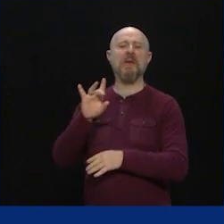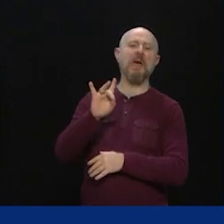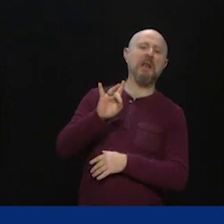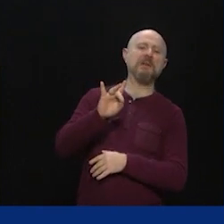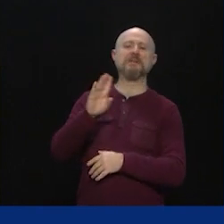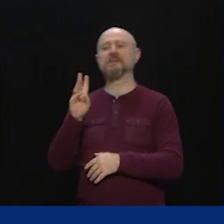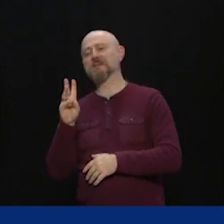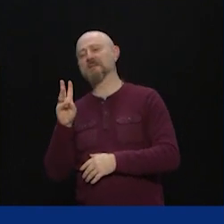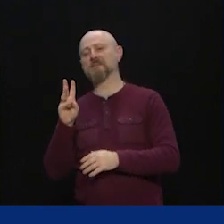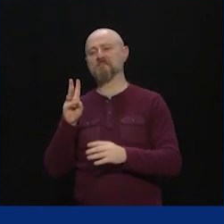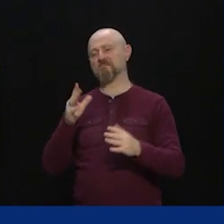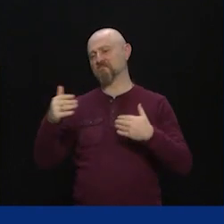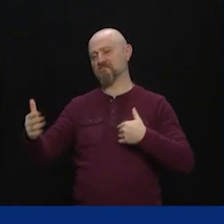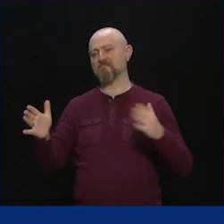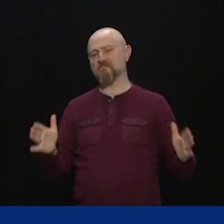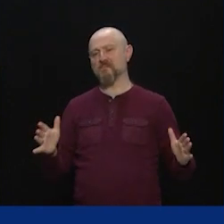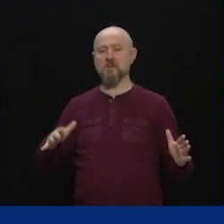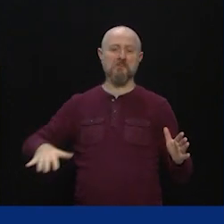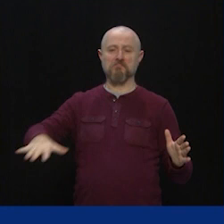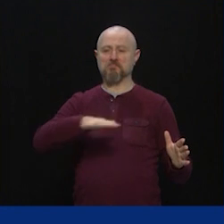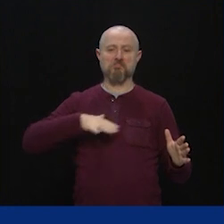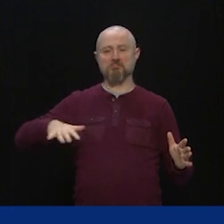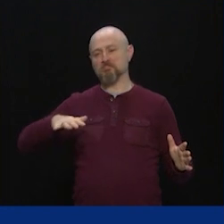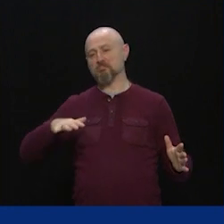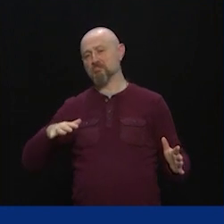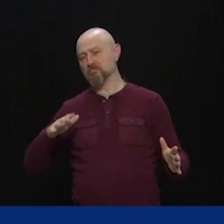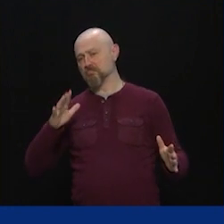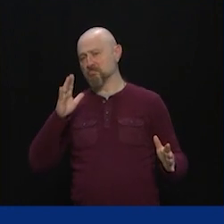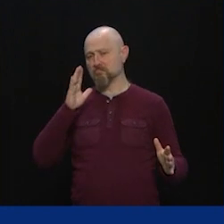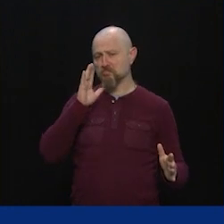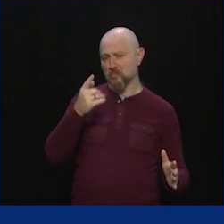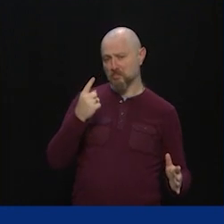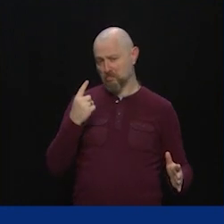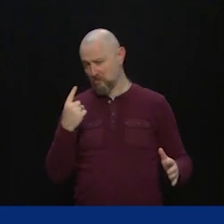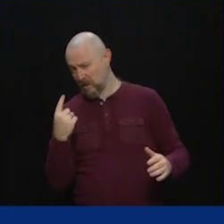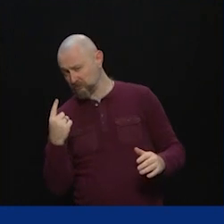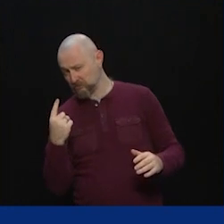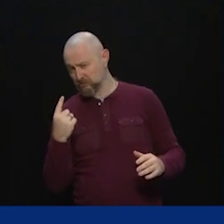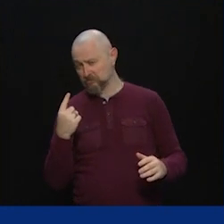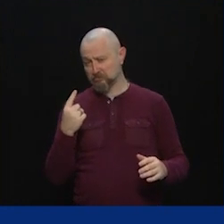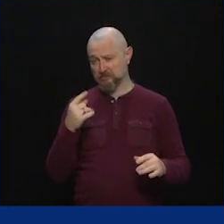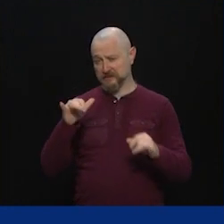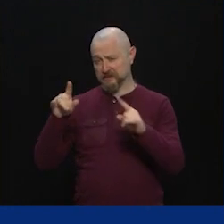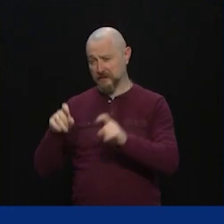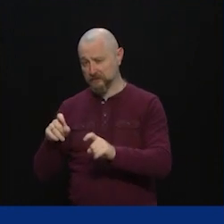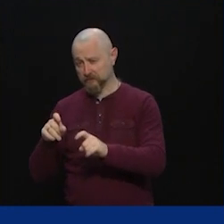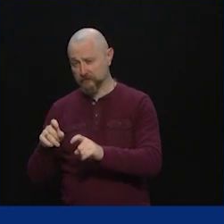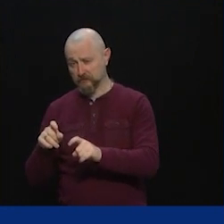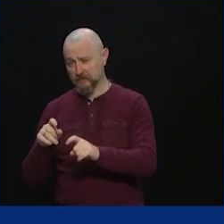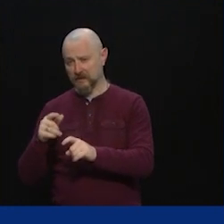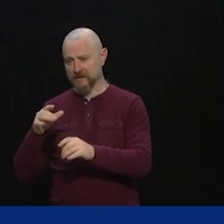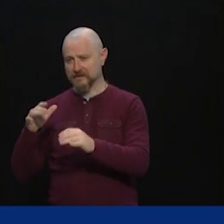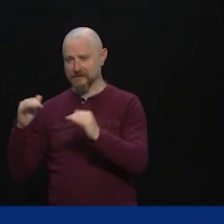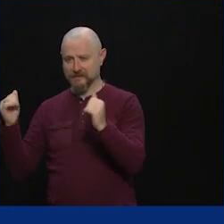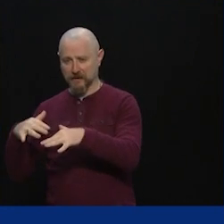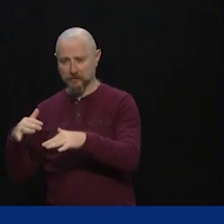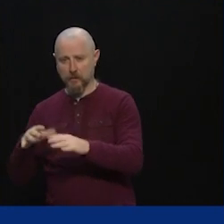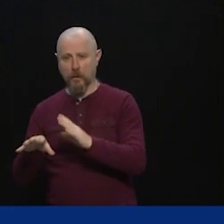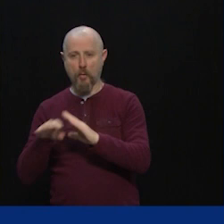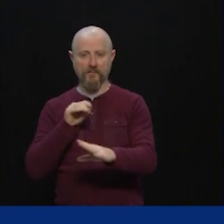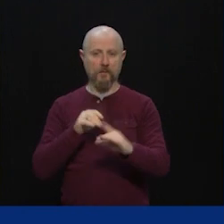19 test run sites, as well as 1,800 locations across the sites, across the state. So we're looking forward to that.